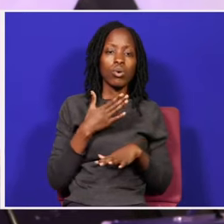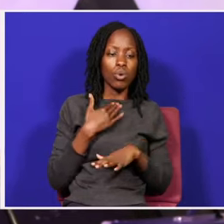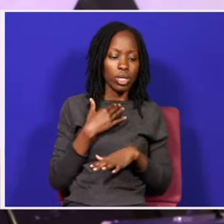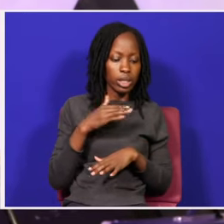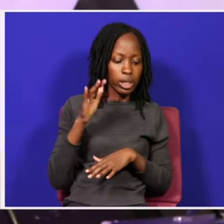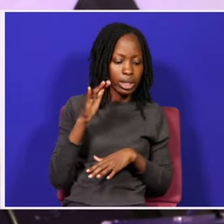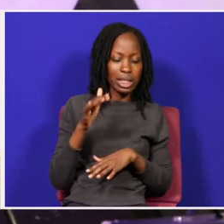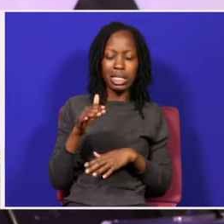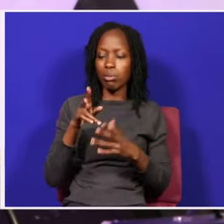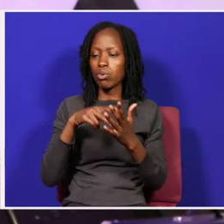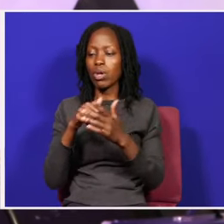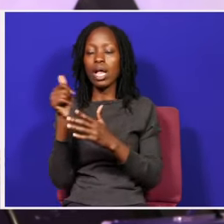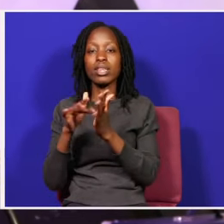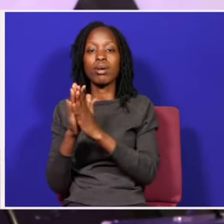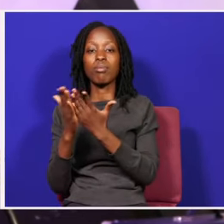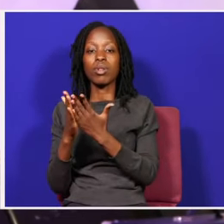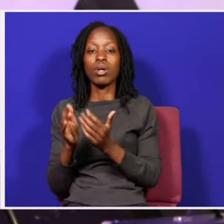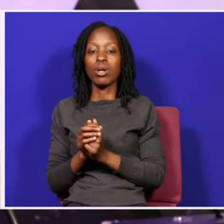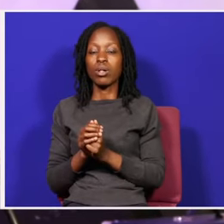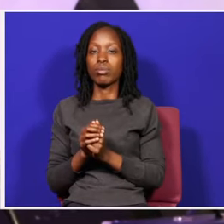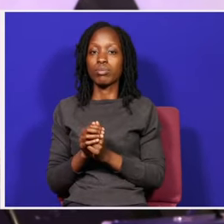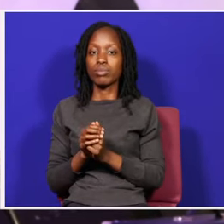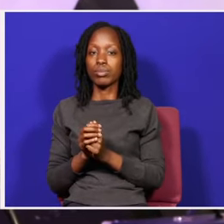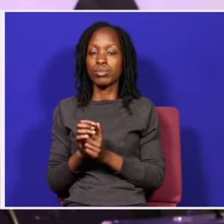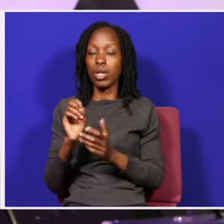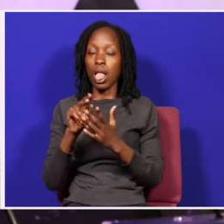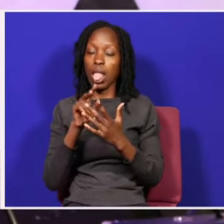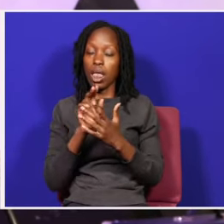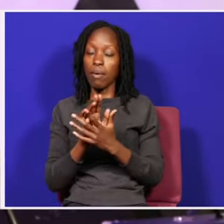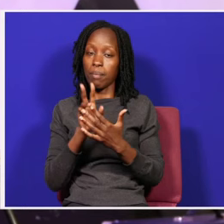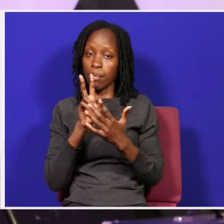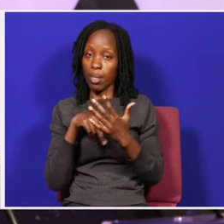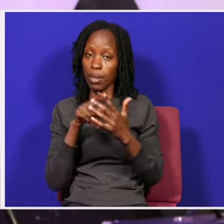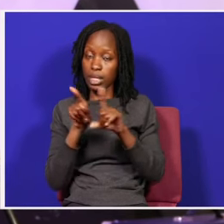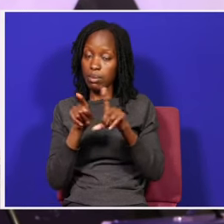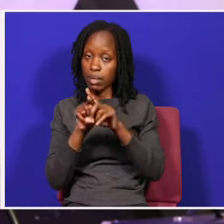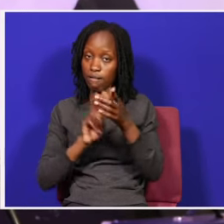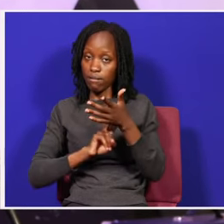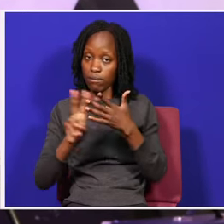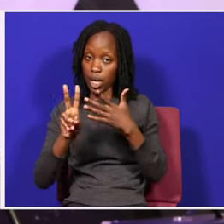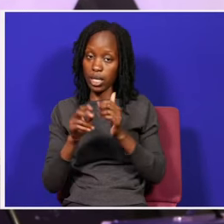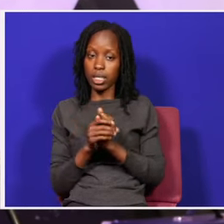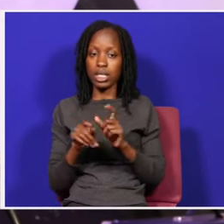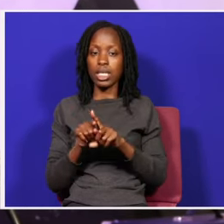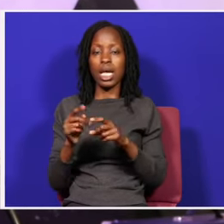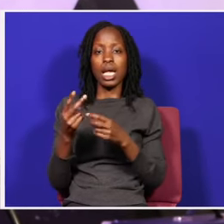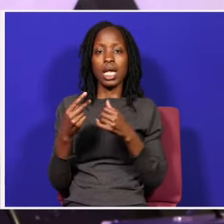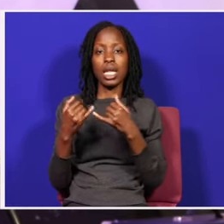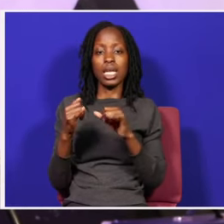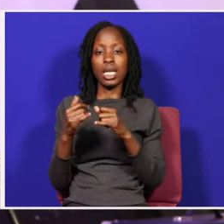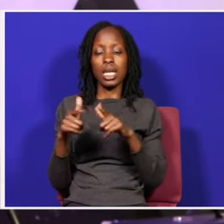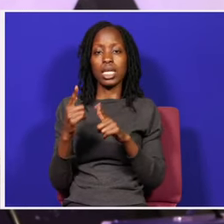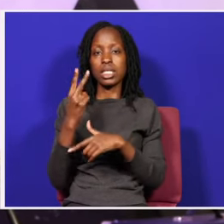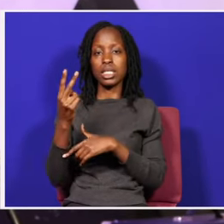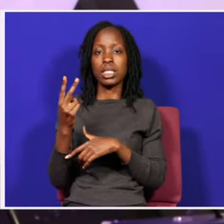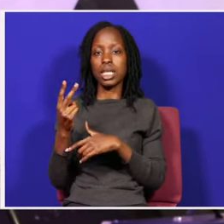familiar translation, let me read from the New King James Version, the very same two verses. Let us hear the conclusion of the